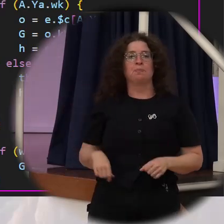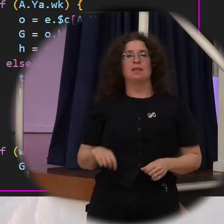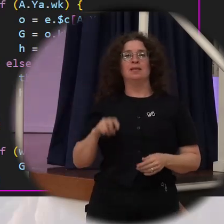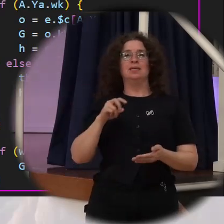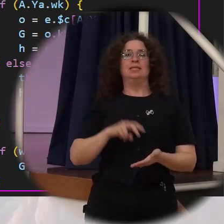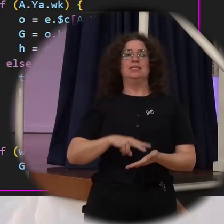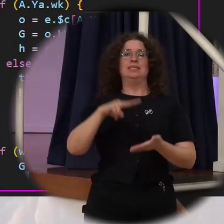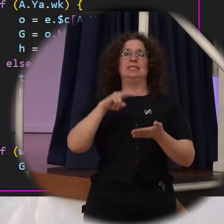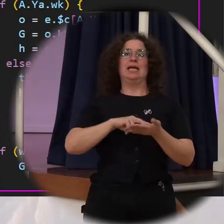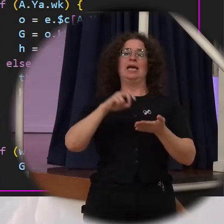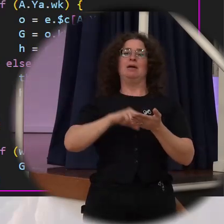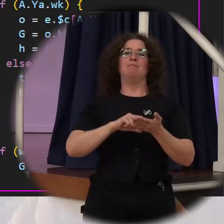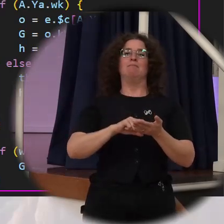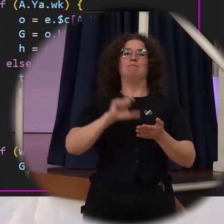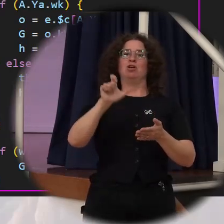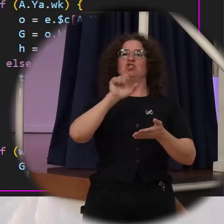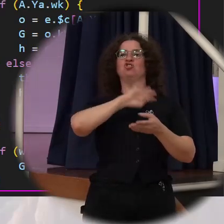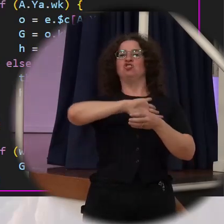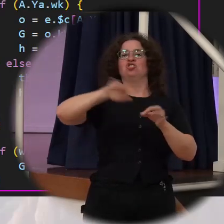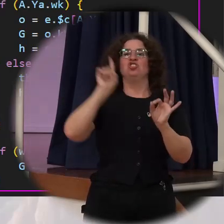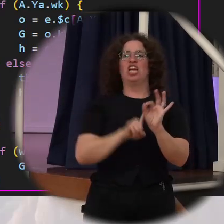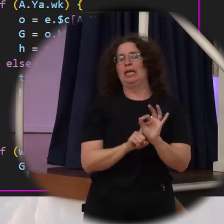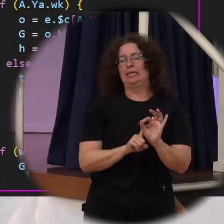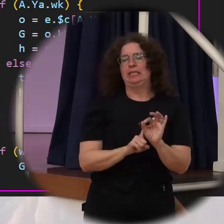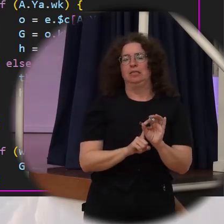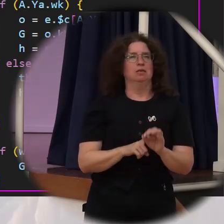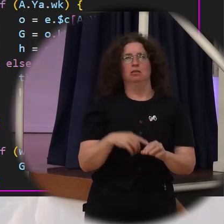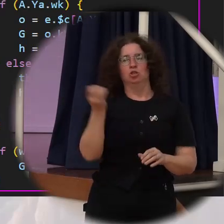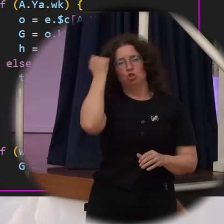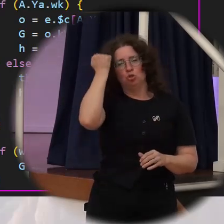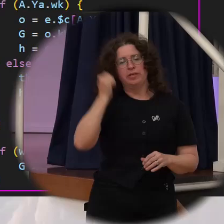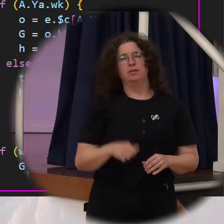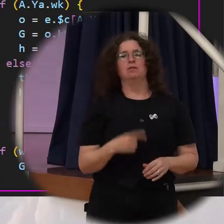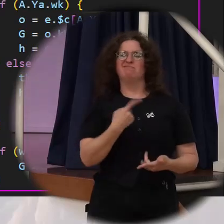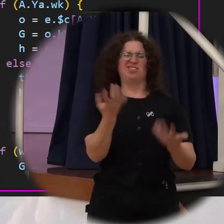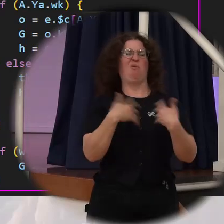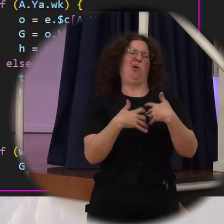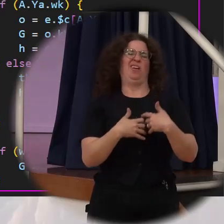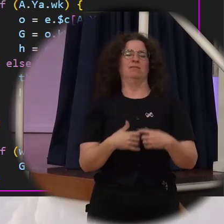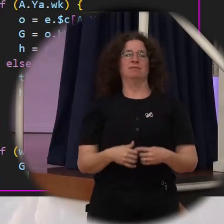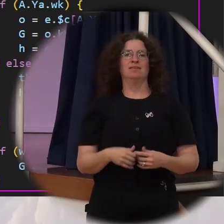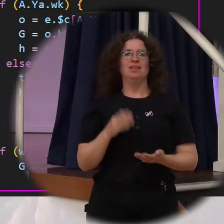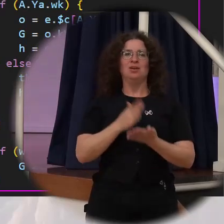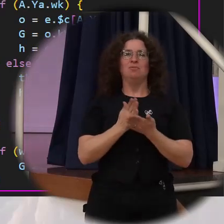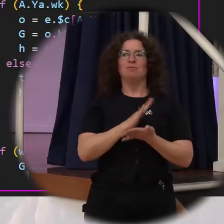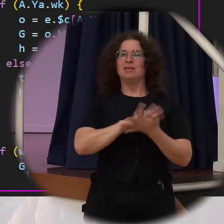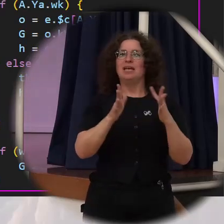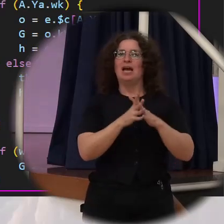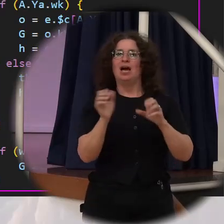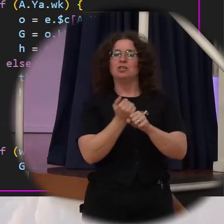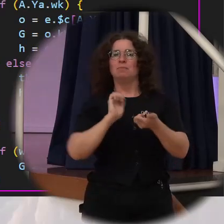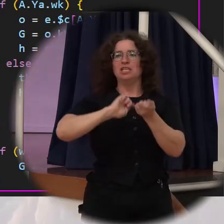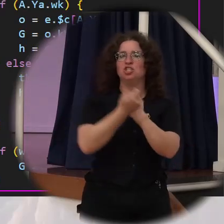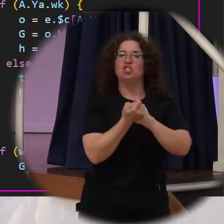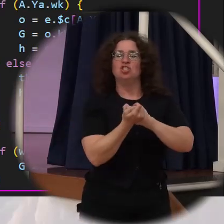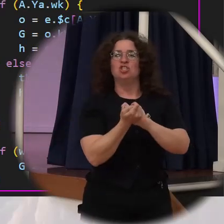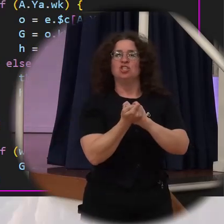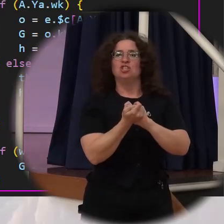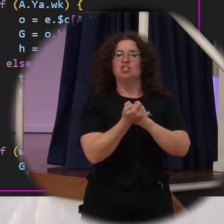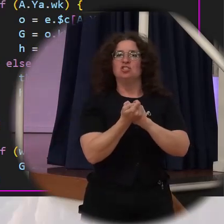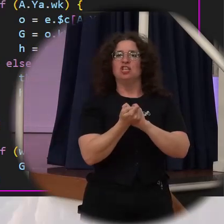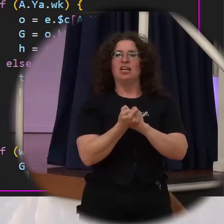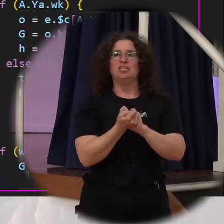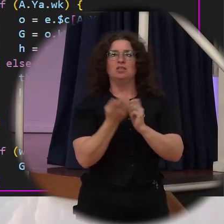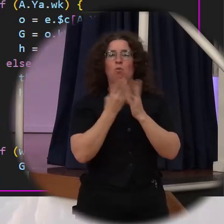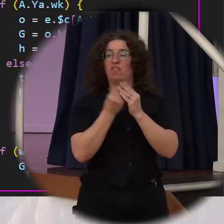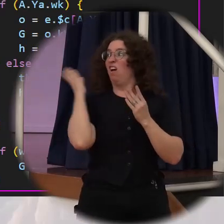for loop, and it doesn't deserve to be that. It's stupid. But you can figure it out. The real problem is, how do you make any gameplay changes when this is the world you're looking in?